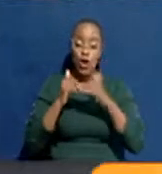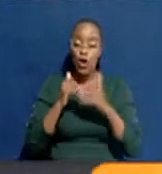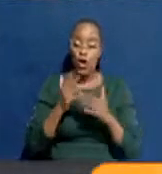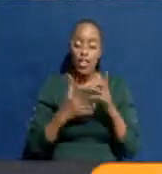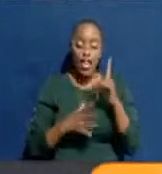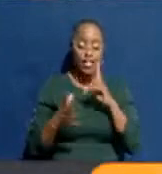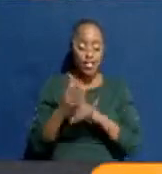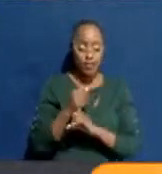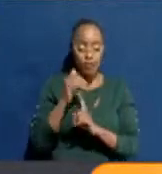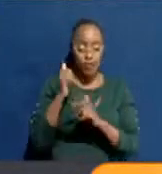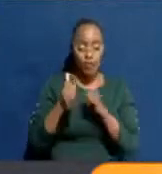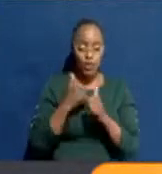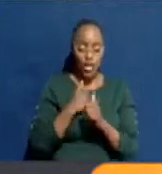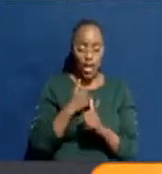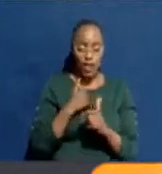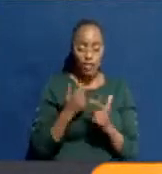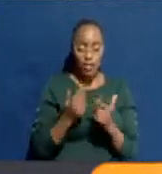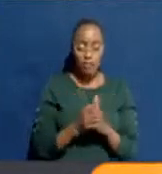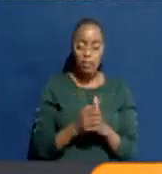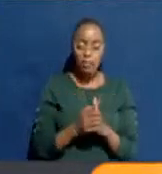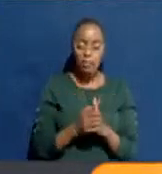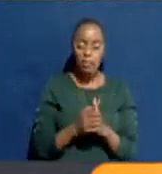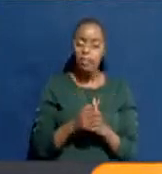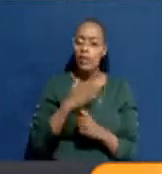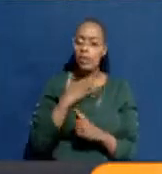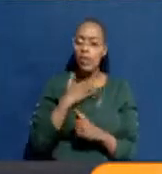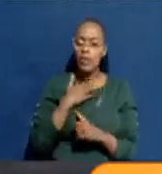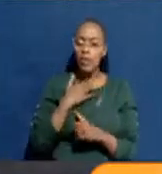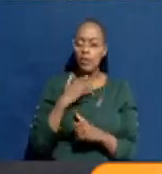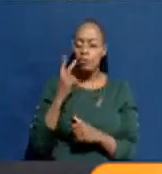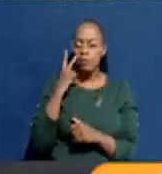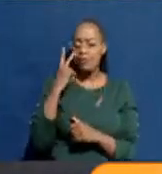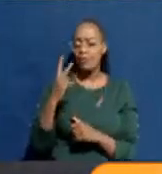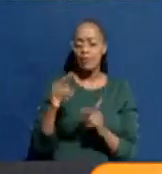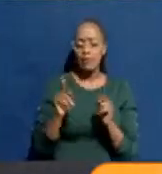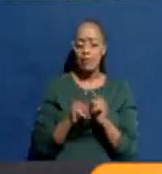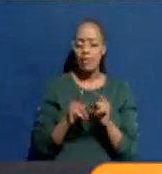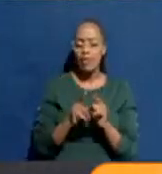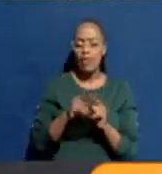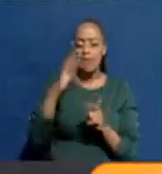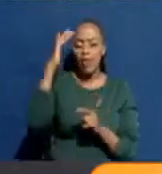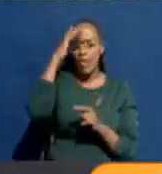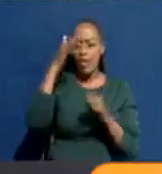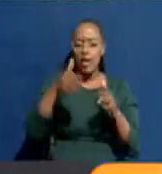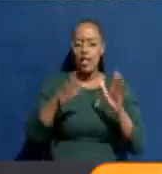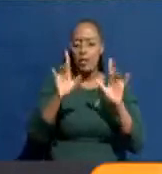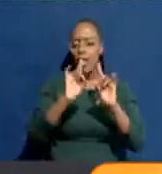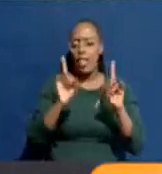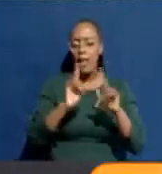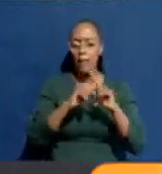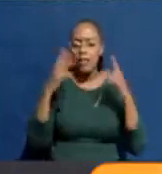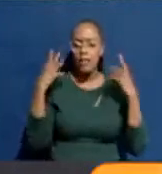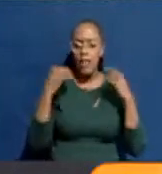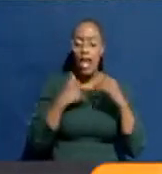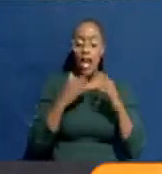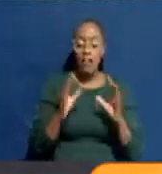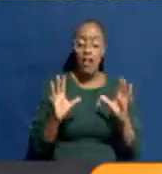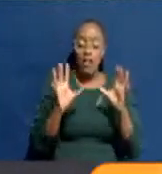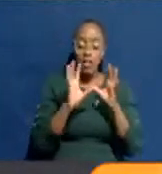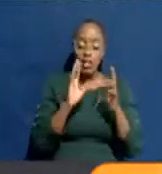Mm. Now, I don't want to sound very theoretical, but there is a